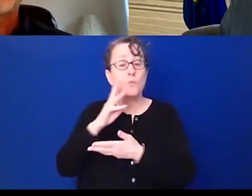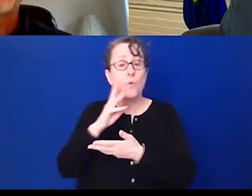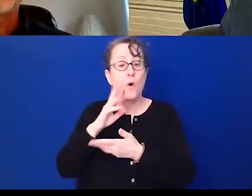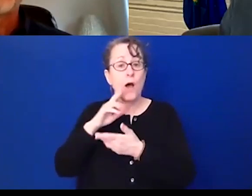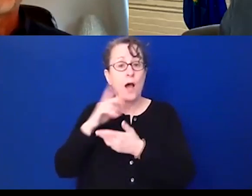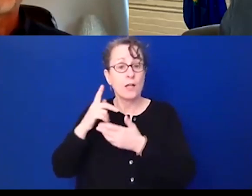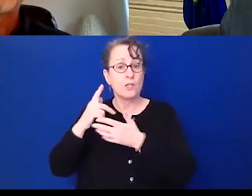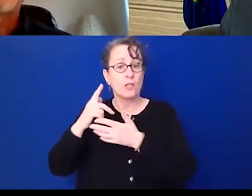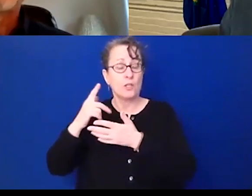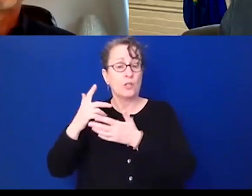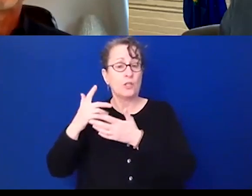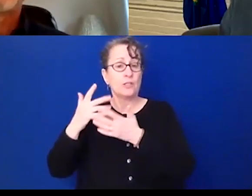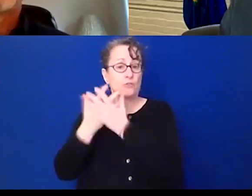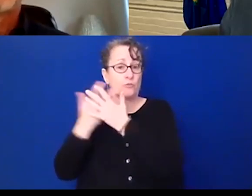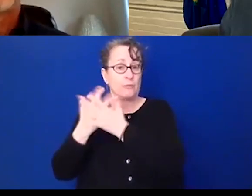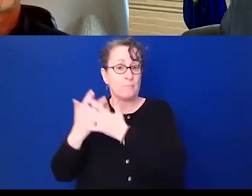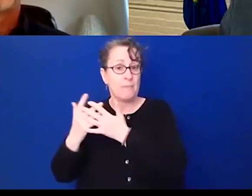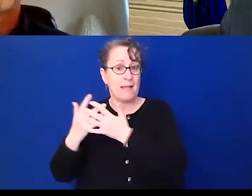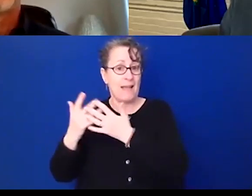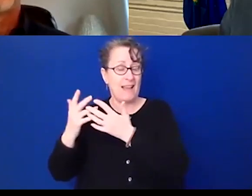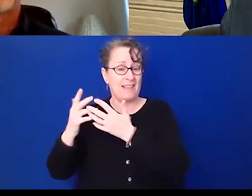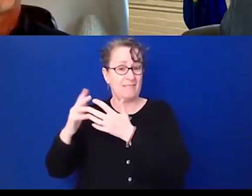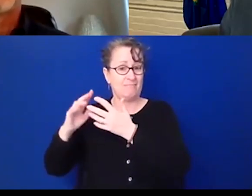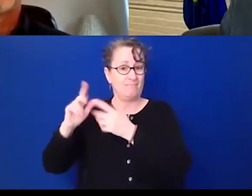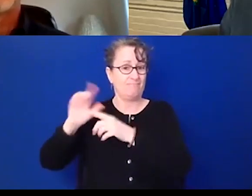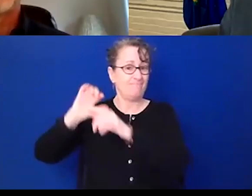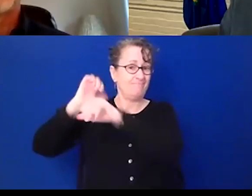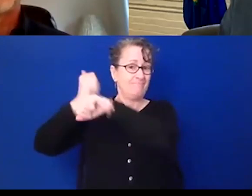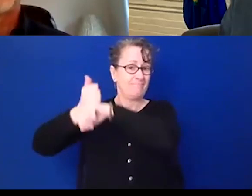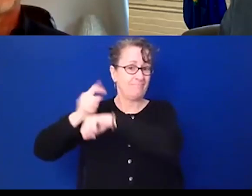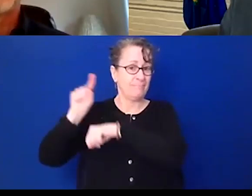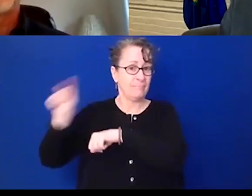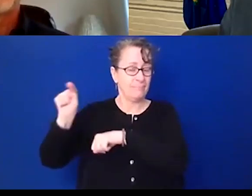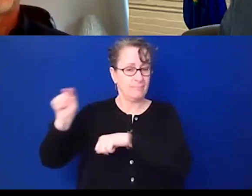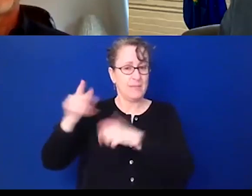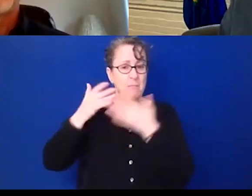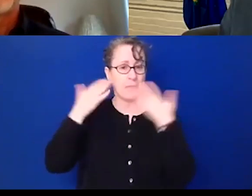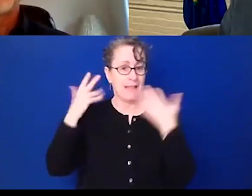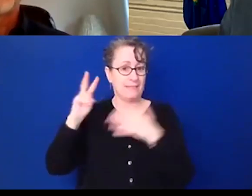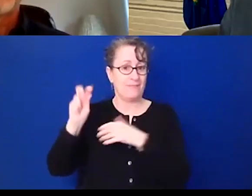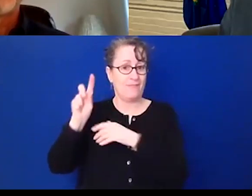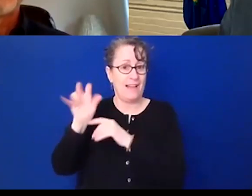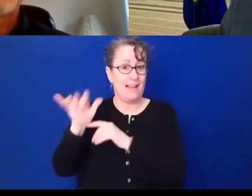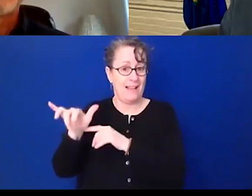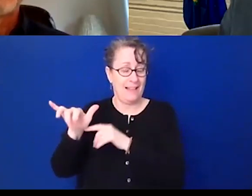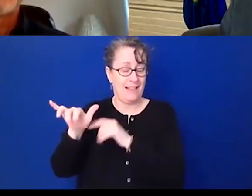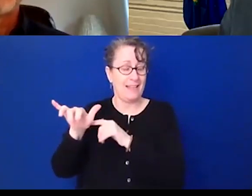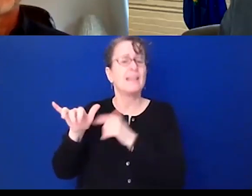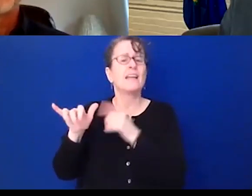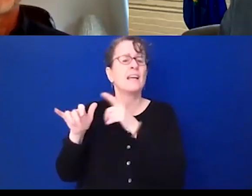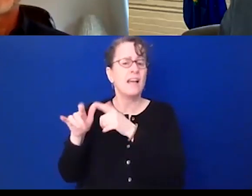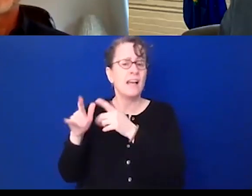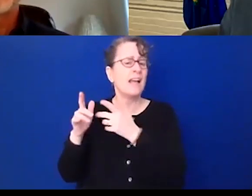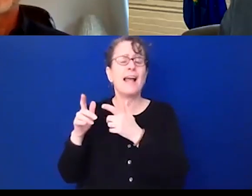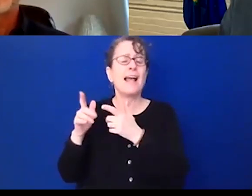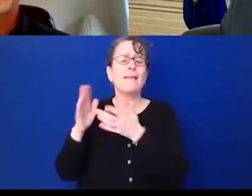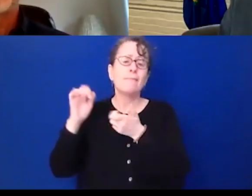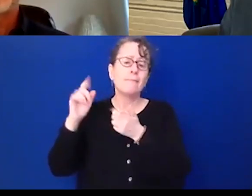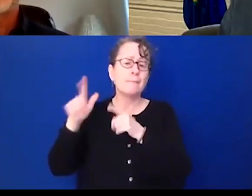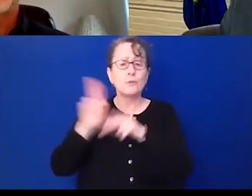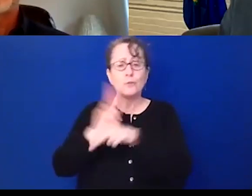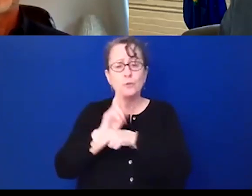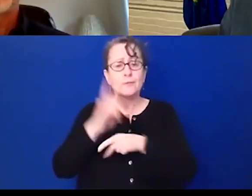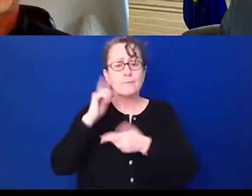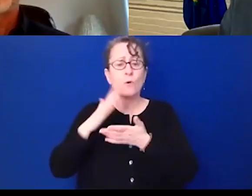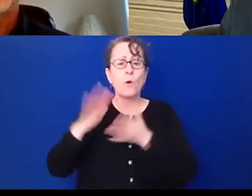whatnot. We're looking to replace that in kind with a similar truck. They need